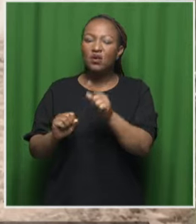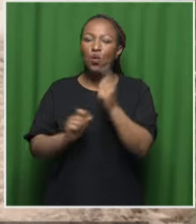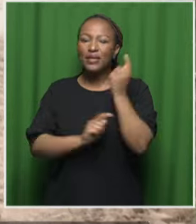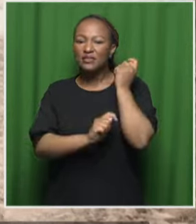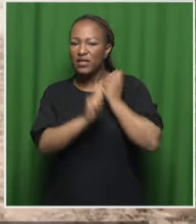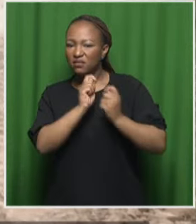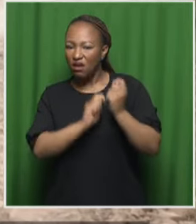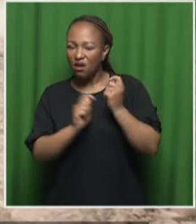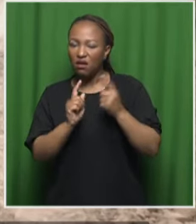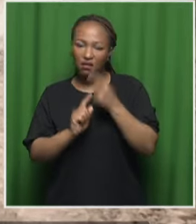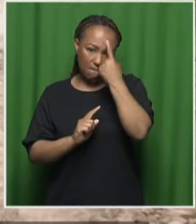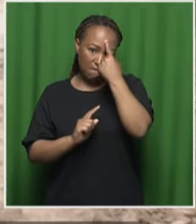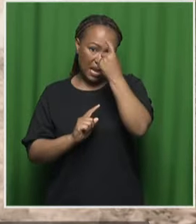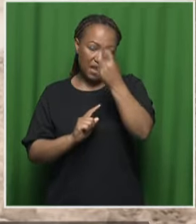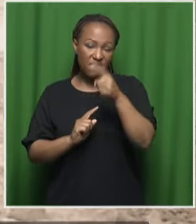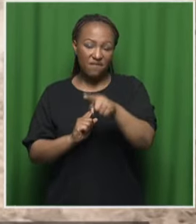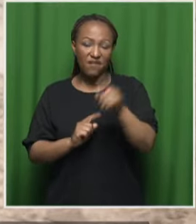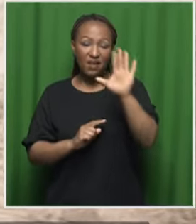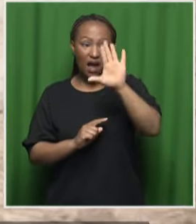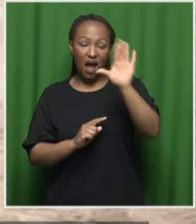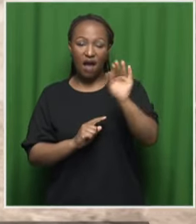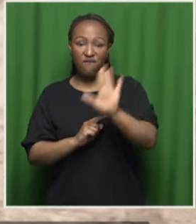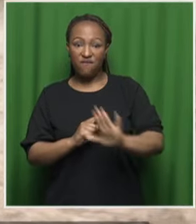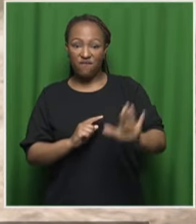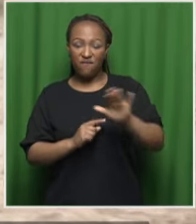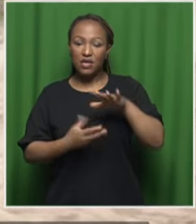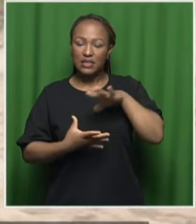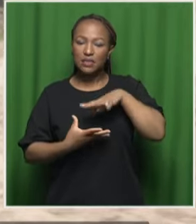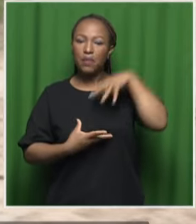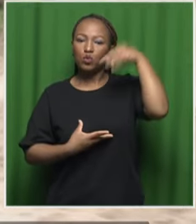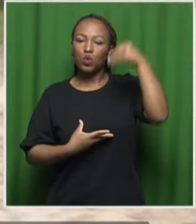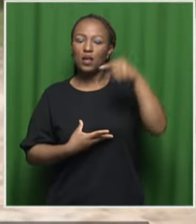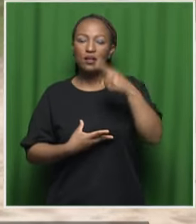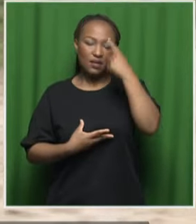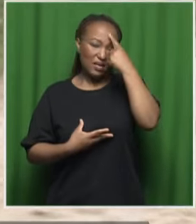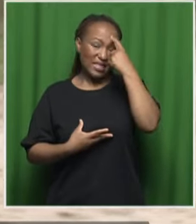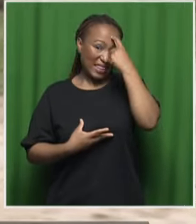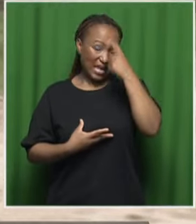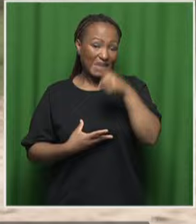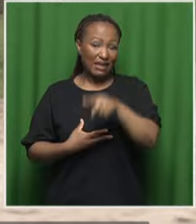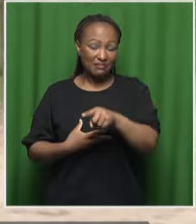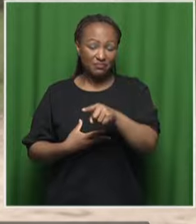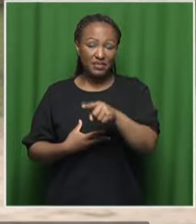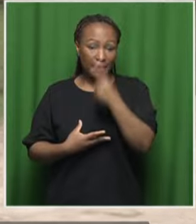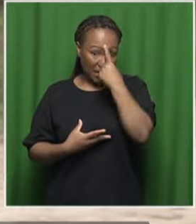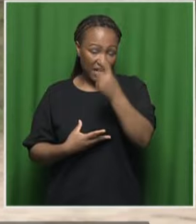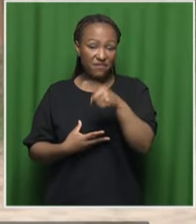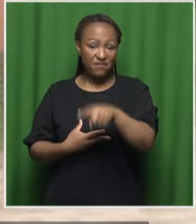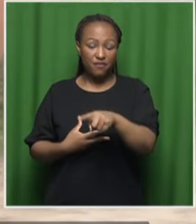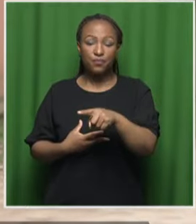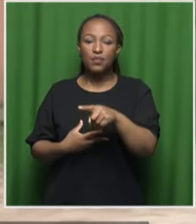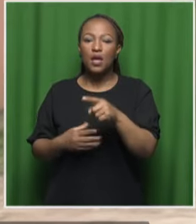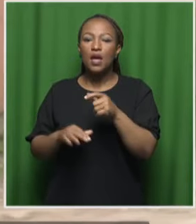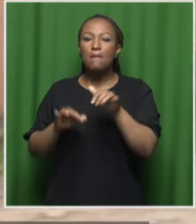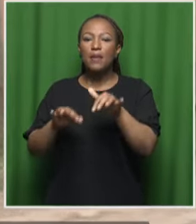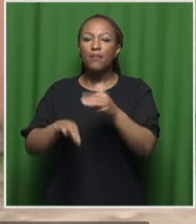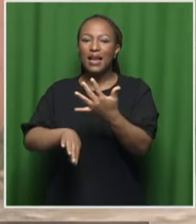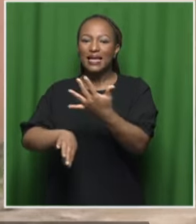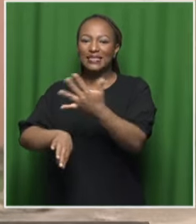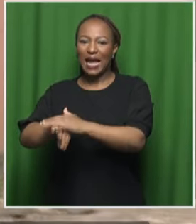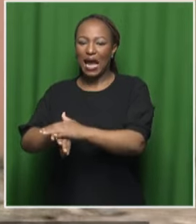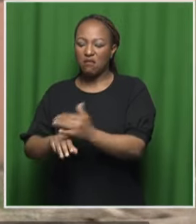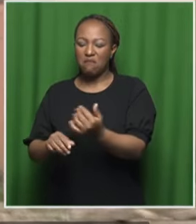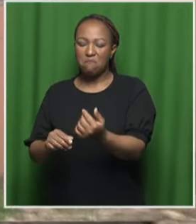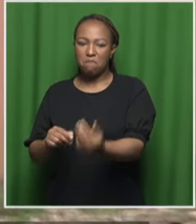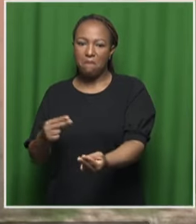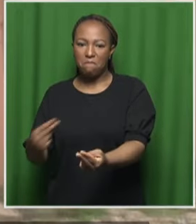Africans and their spirituality, they believe that the spirit of the dead need to be taken away from the crime